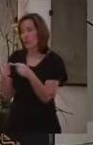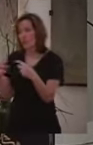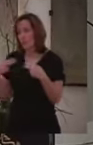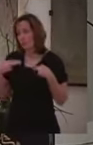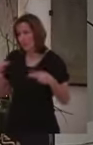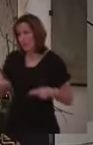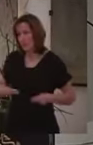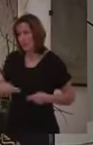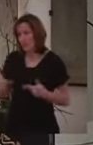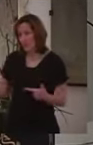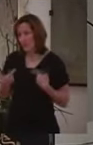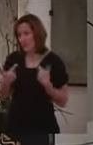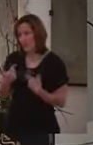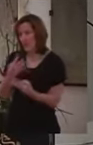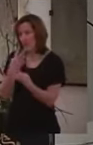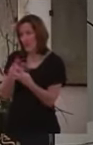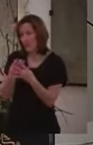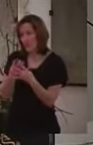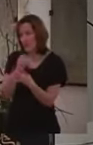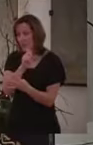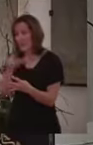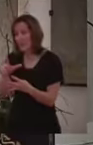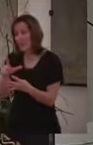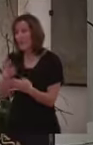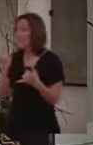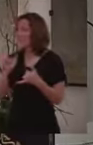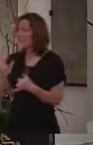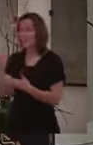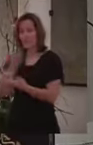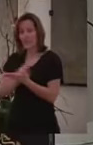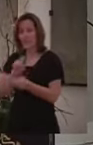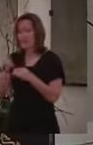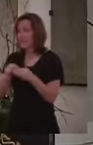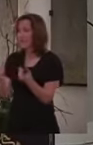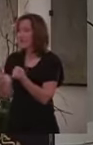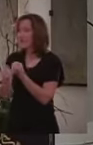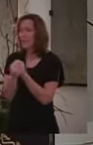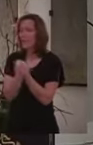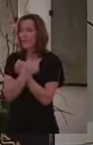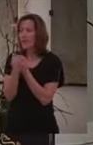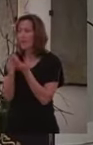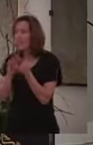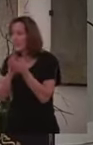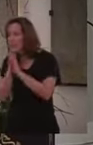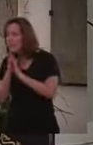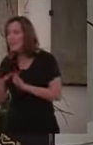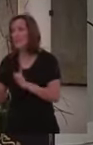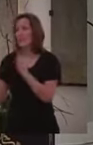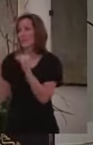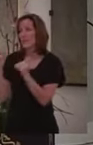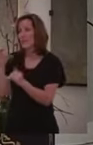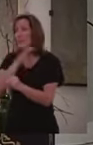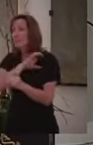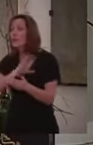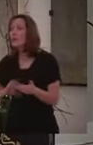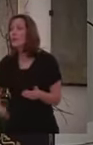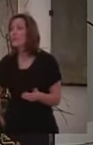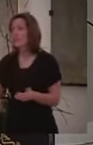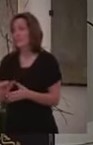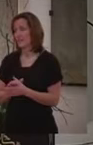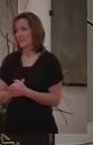From that bleak cell, he can write about love and peace and hope in Christ.